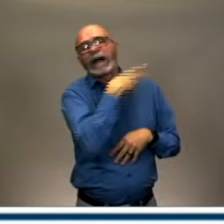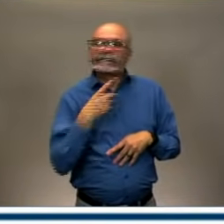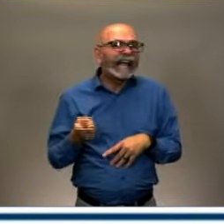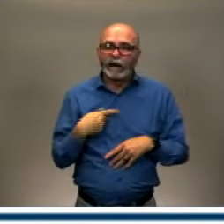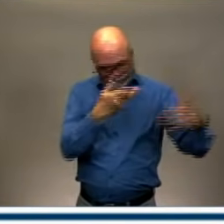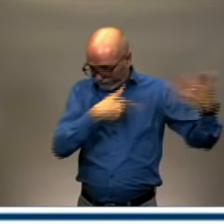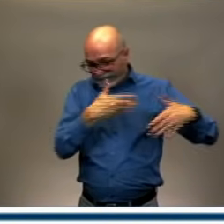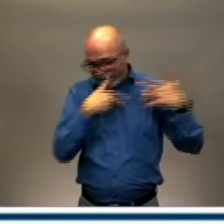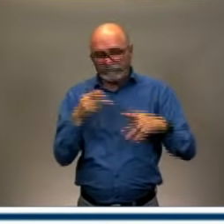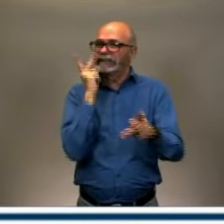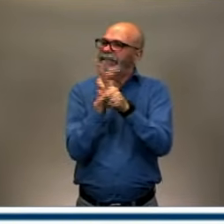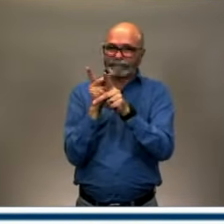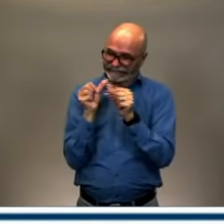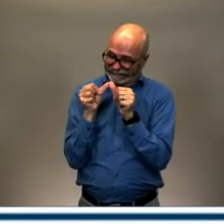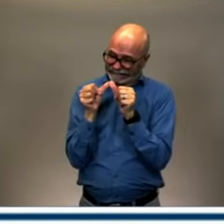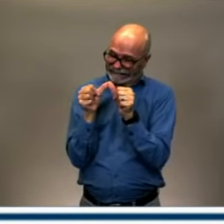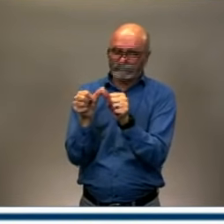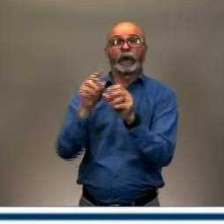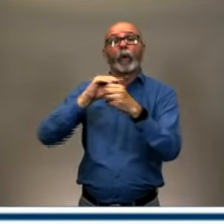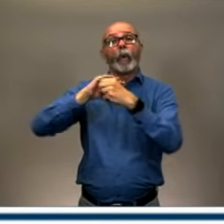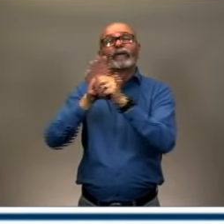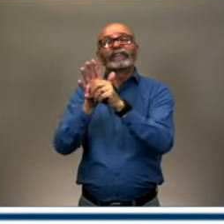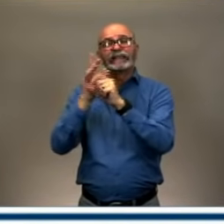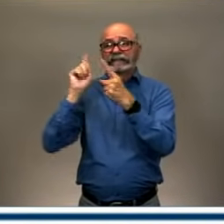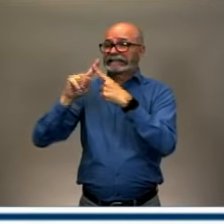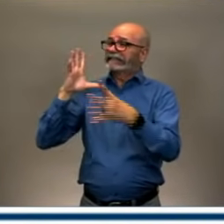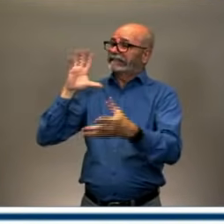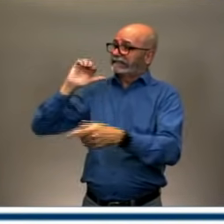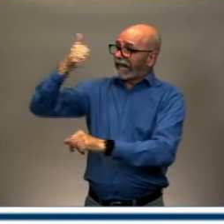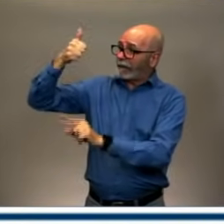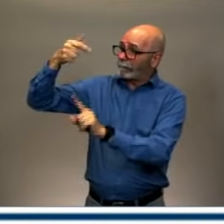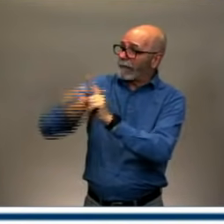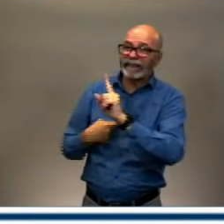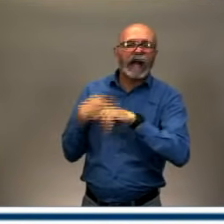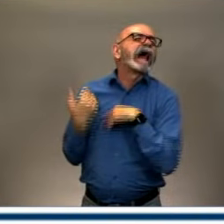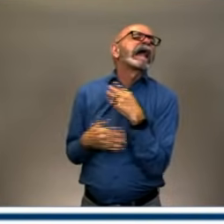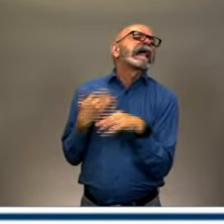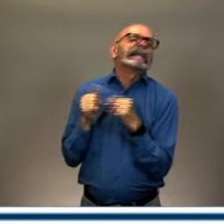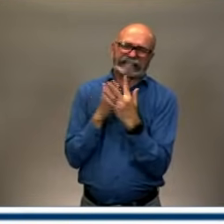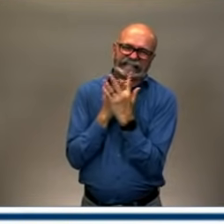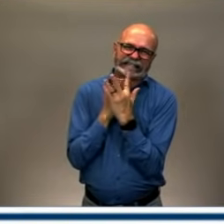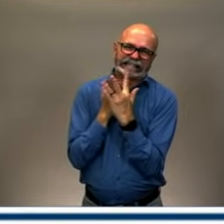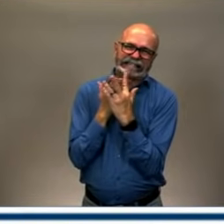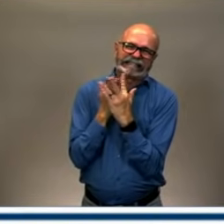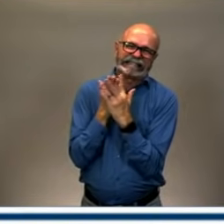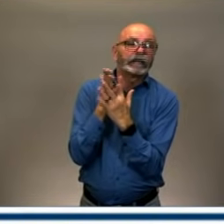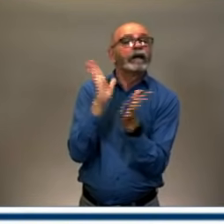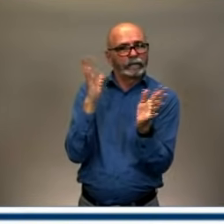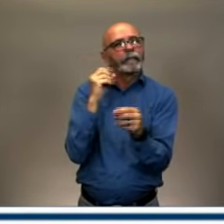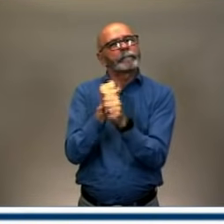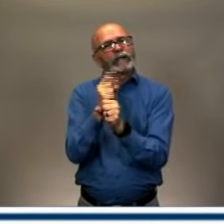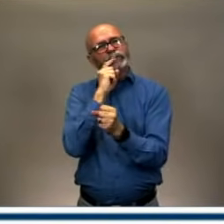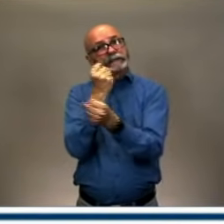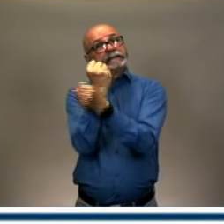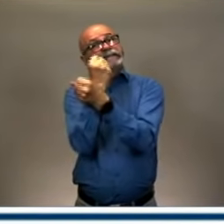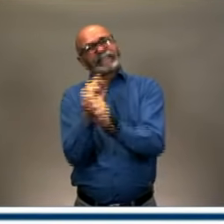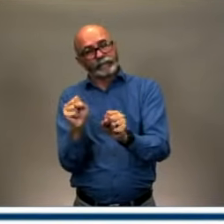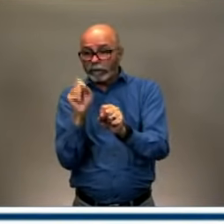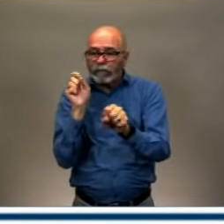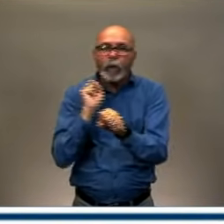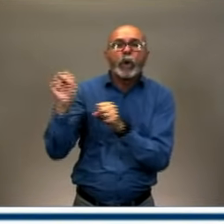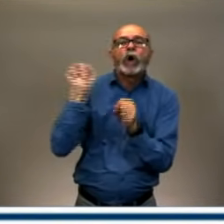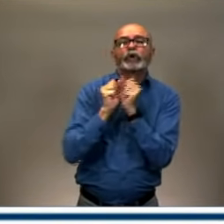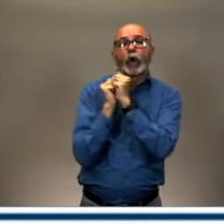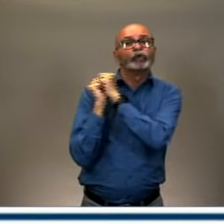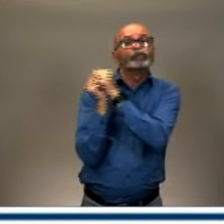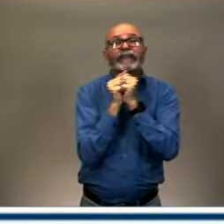months. Let's follow the protocols, focus on keeping each other safe, and continue working together to combat COVID.